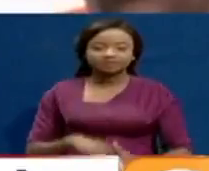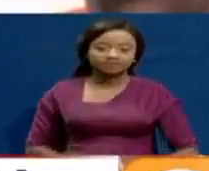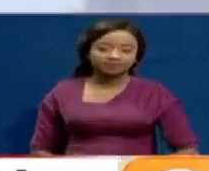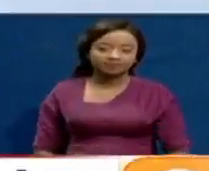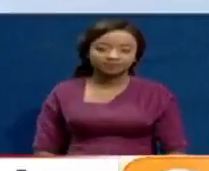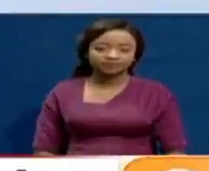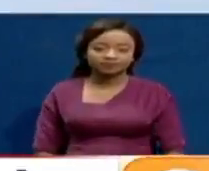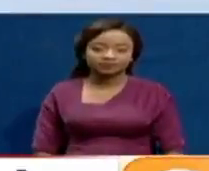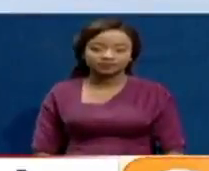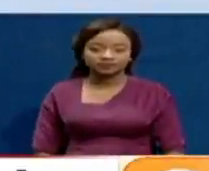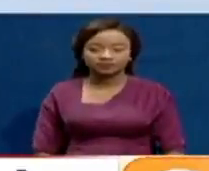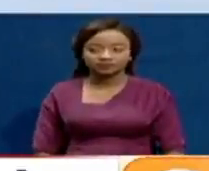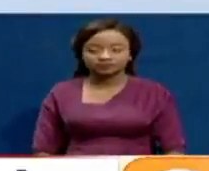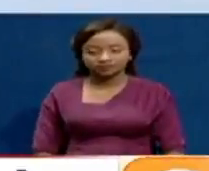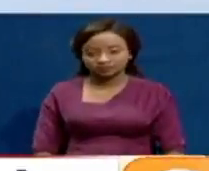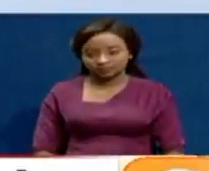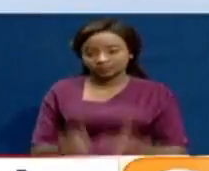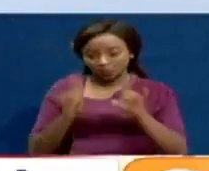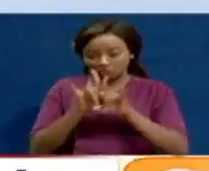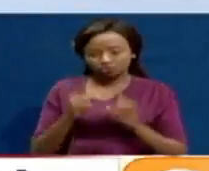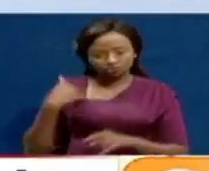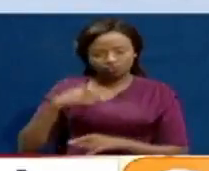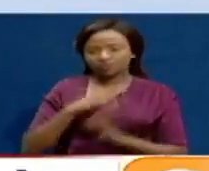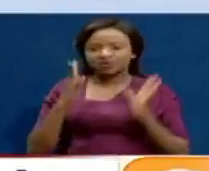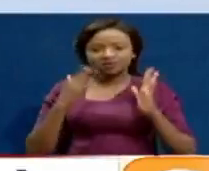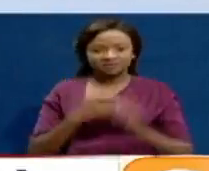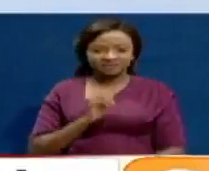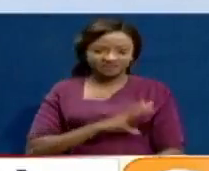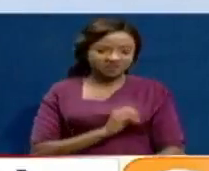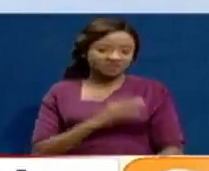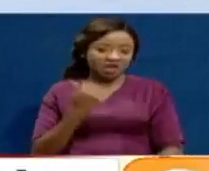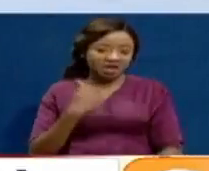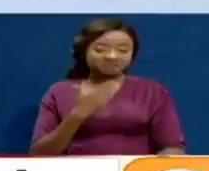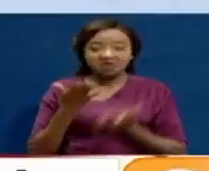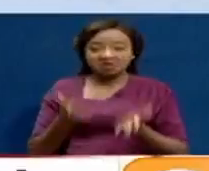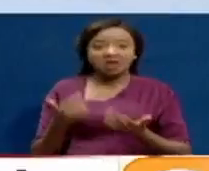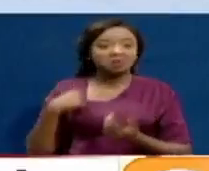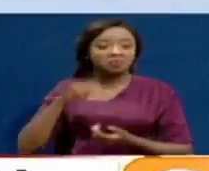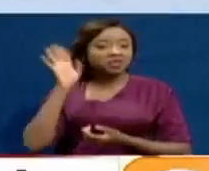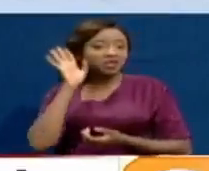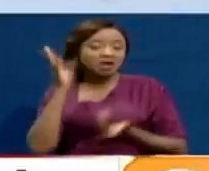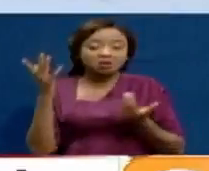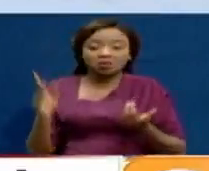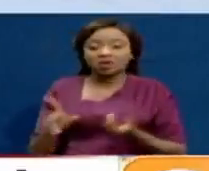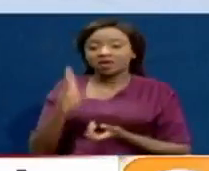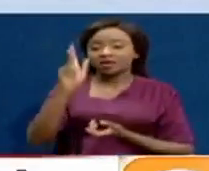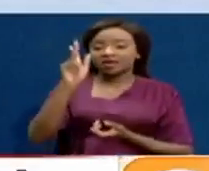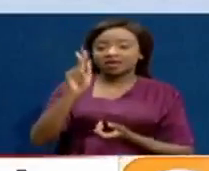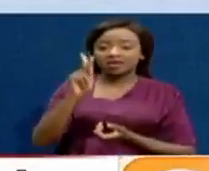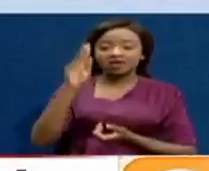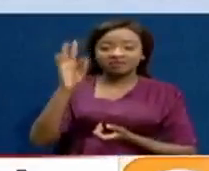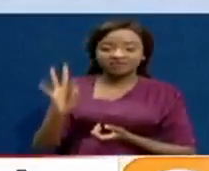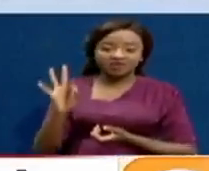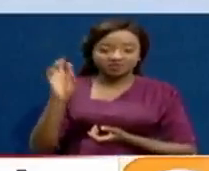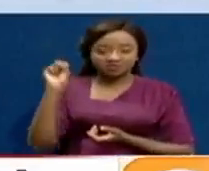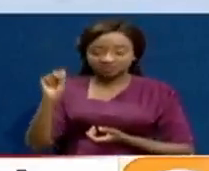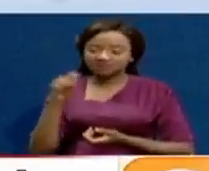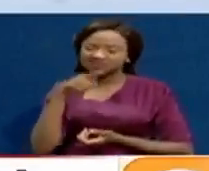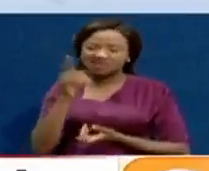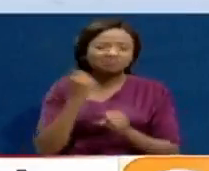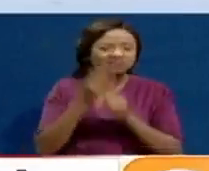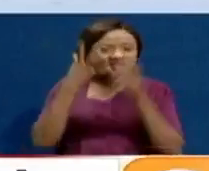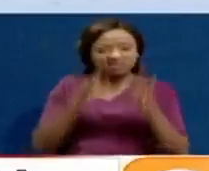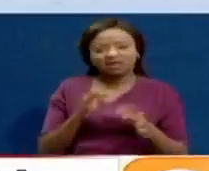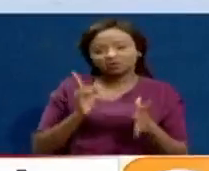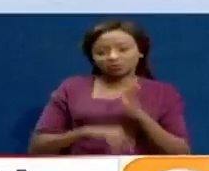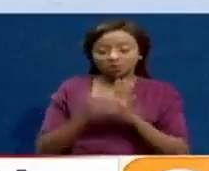the ferries. Tumejaa na wasiwasi. Sasa hivi tunasikilizia je, Kenya Ferry itamua nini pengine kwa sababu hapa pahali